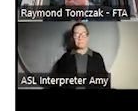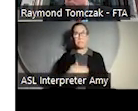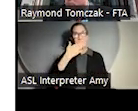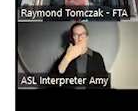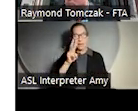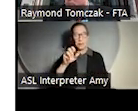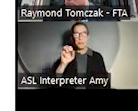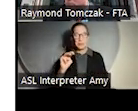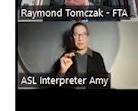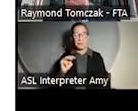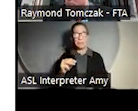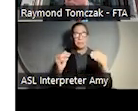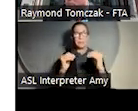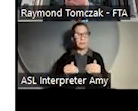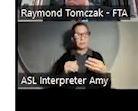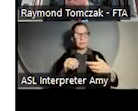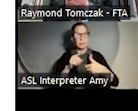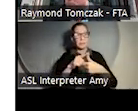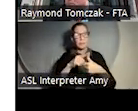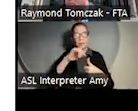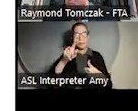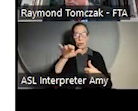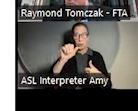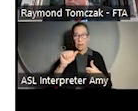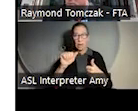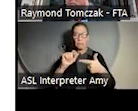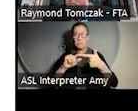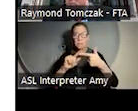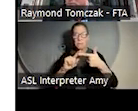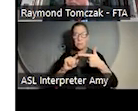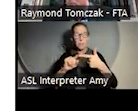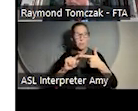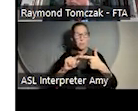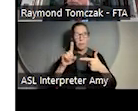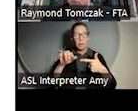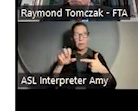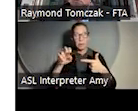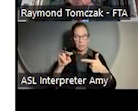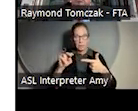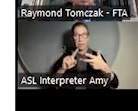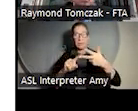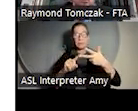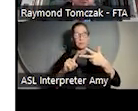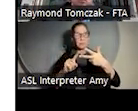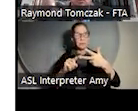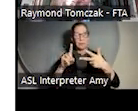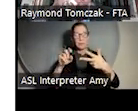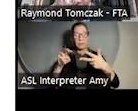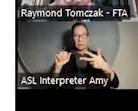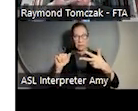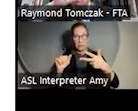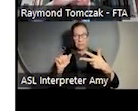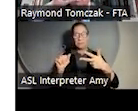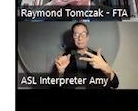it. Okay, next is Julia Campanelli, followed by Dylan Gerard Rice, followed by Dana